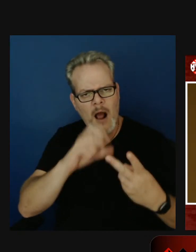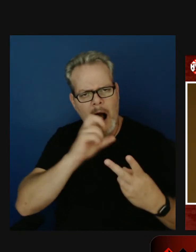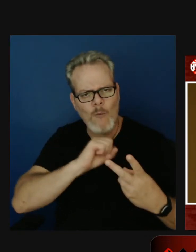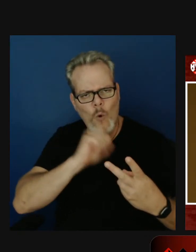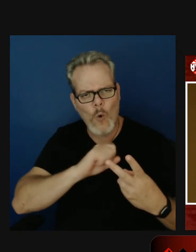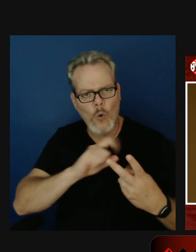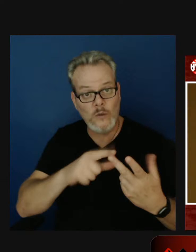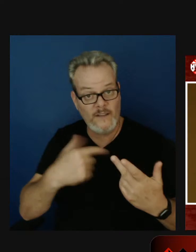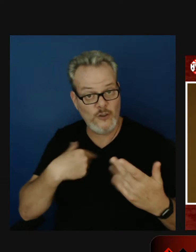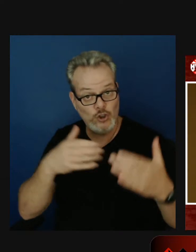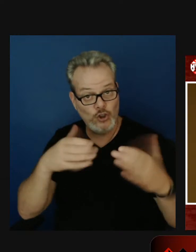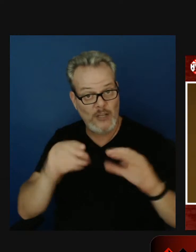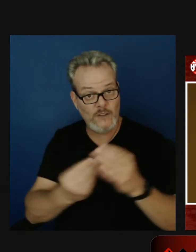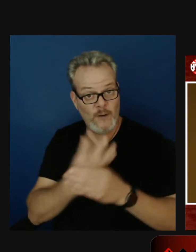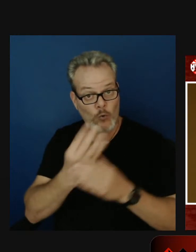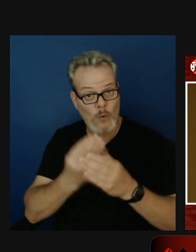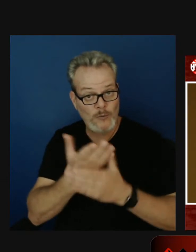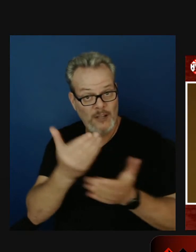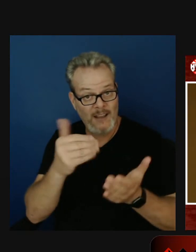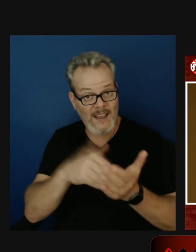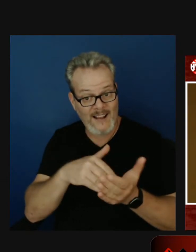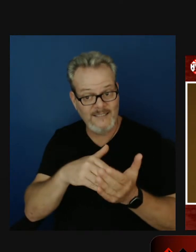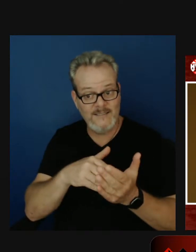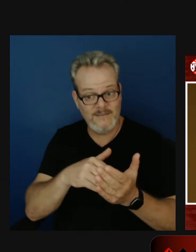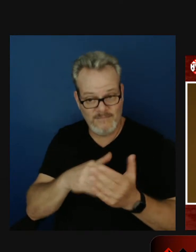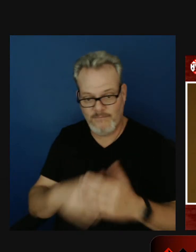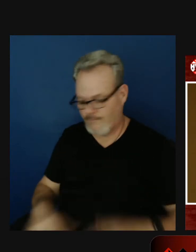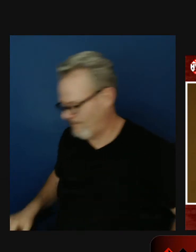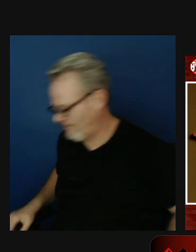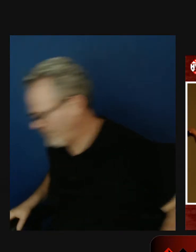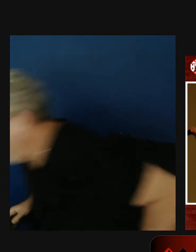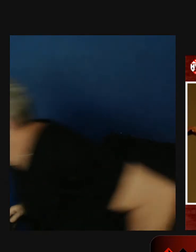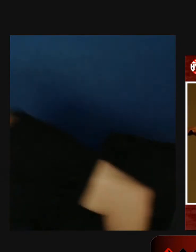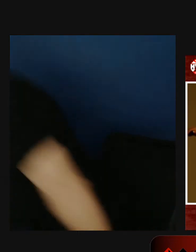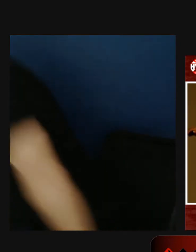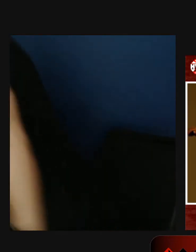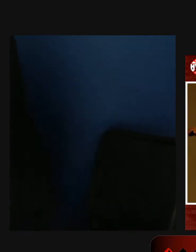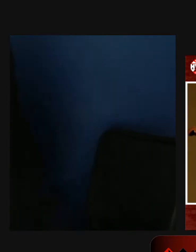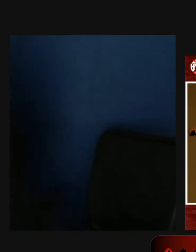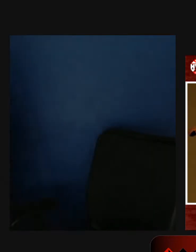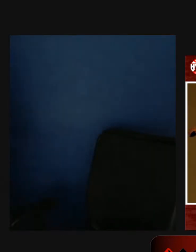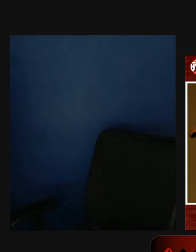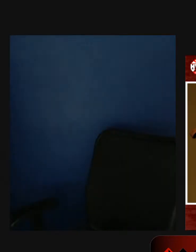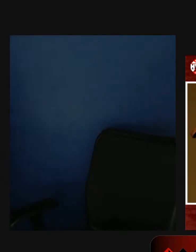of an eruption again? Turns out very much likely, probably not.